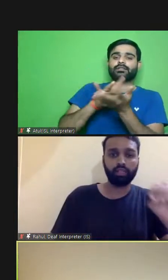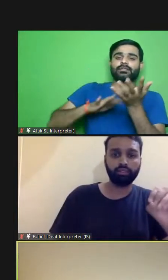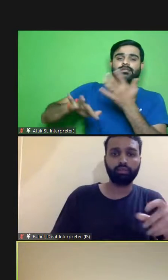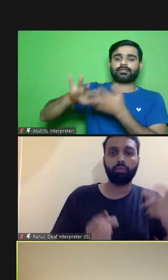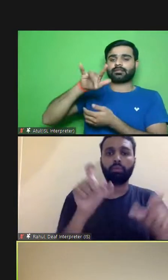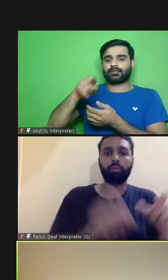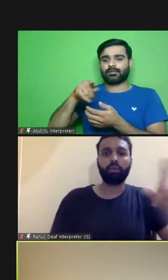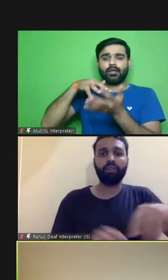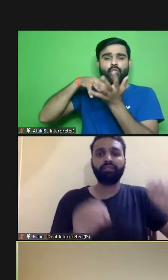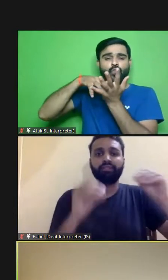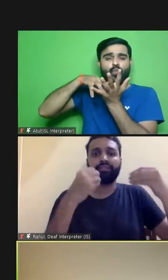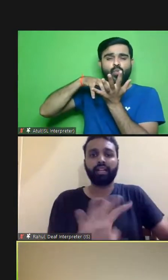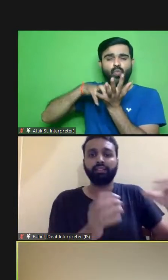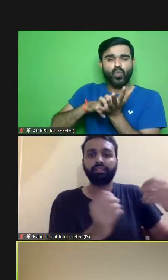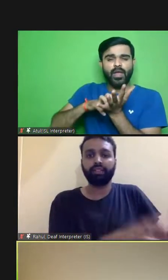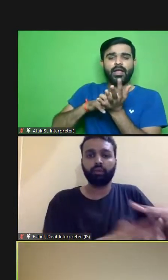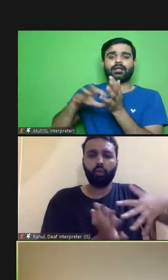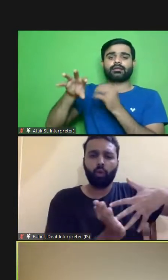the poorest countries.